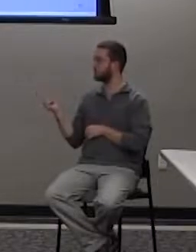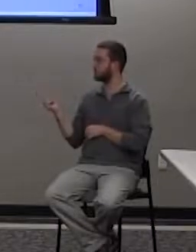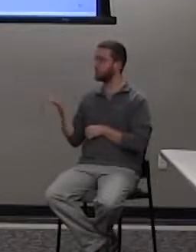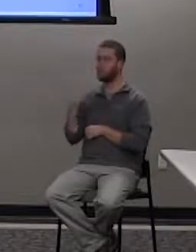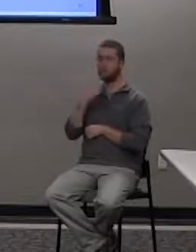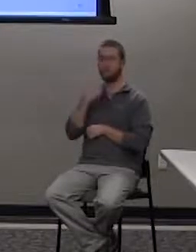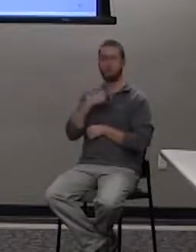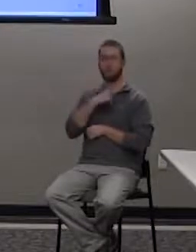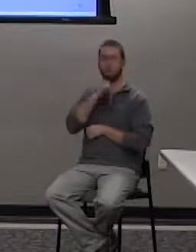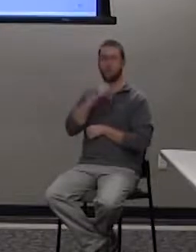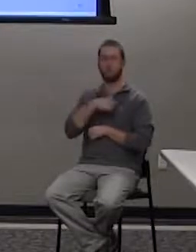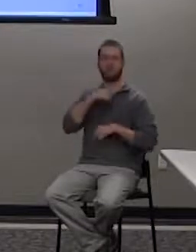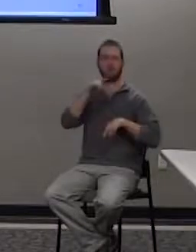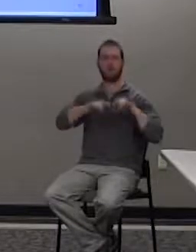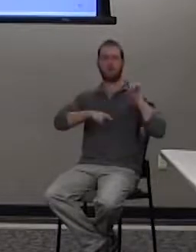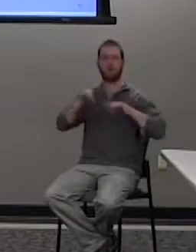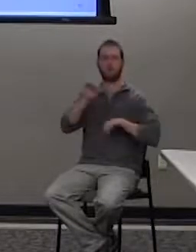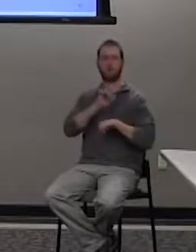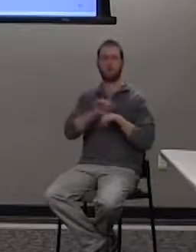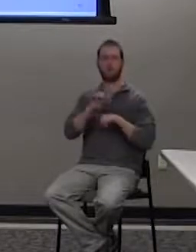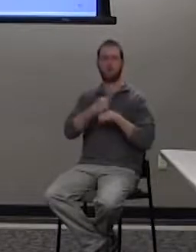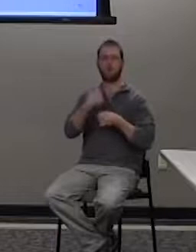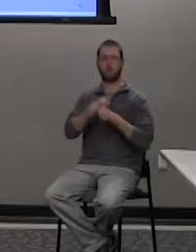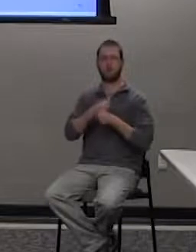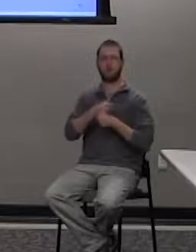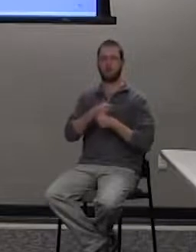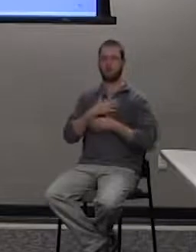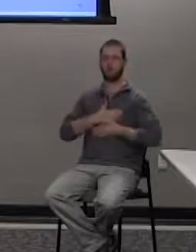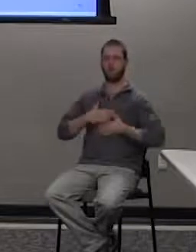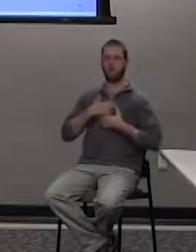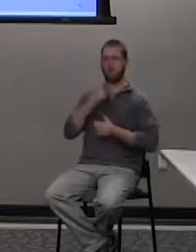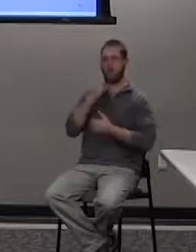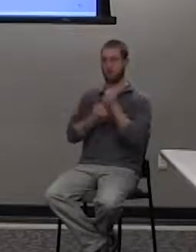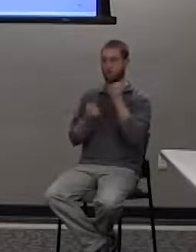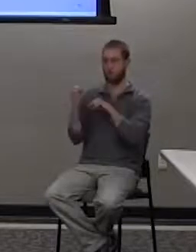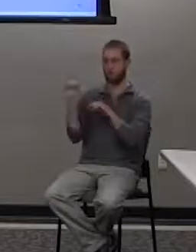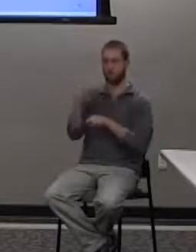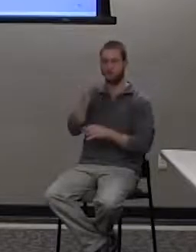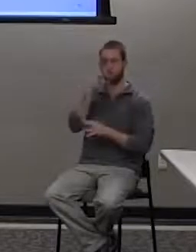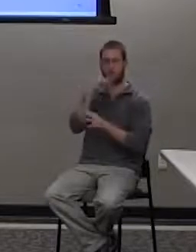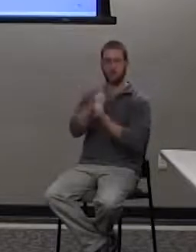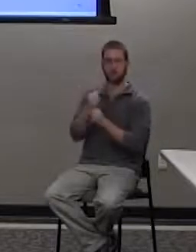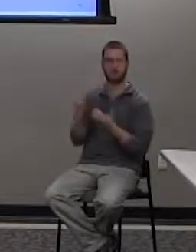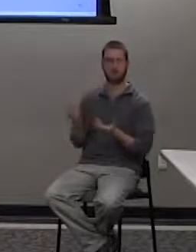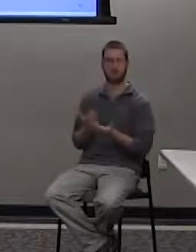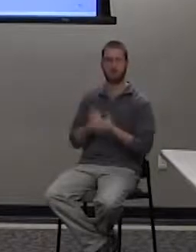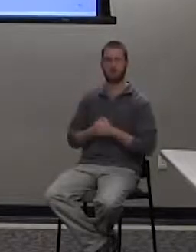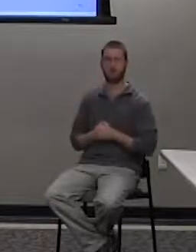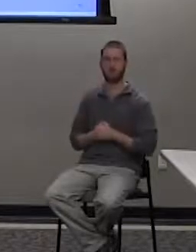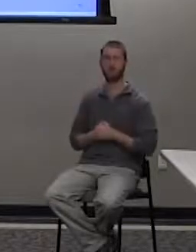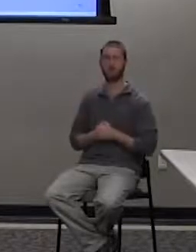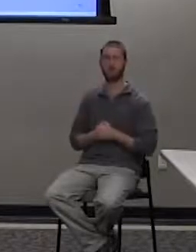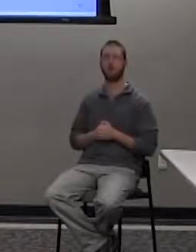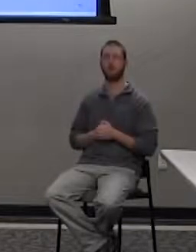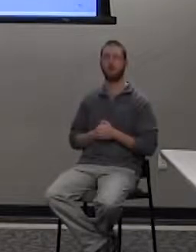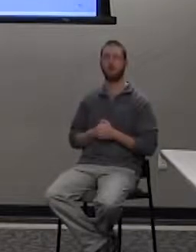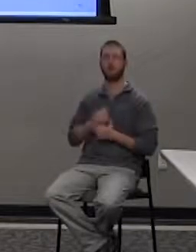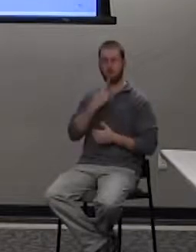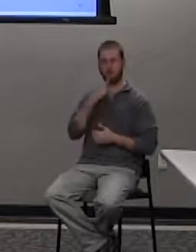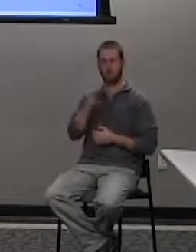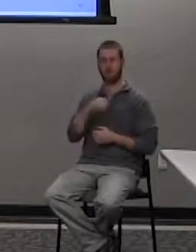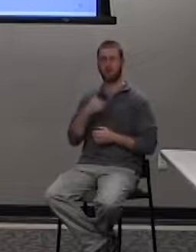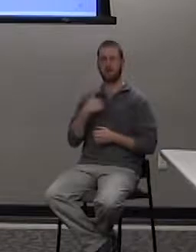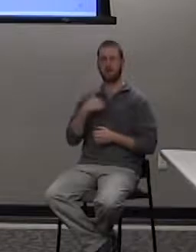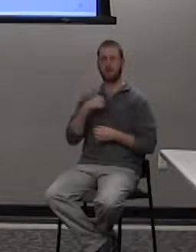you don't have the diversity of jobs to make it attractive for everyone. I would say you do have jobs, but I say it's